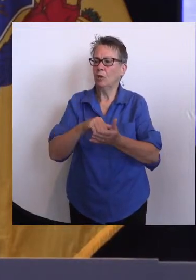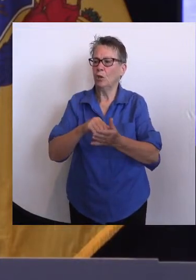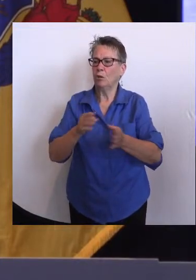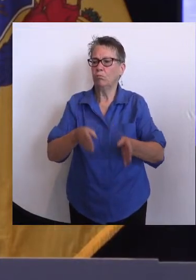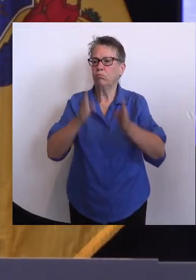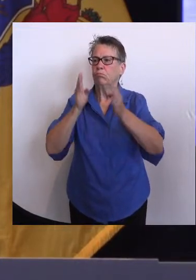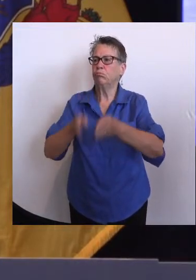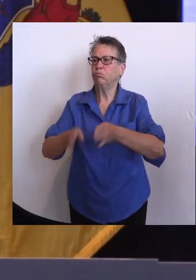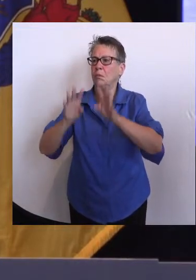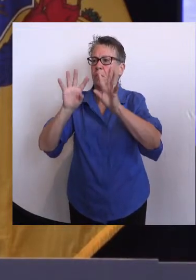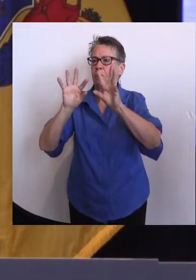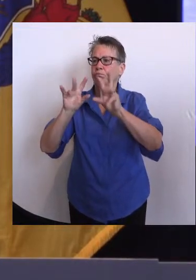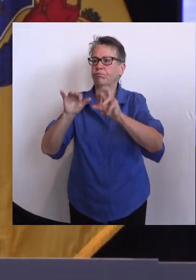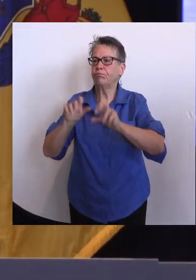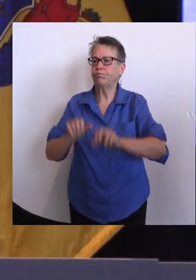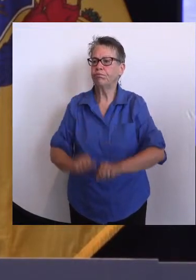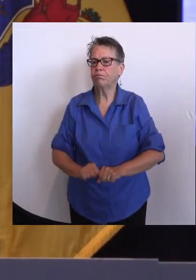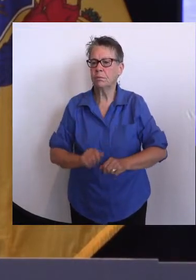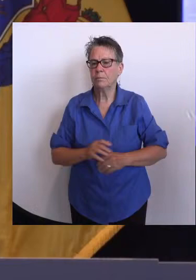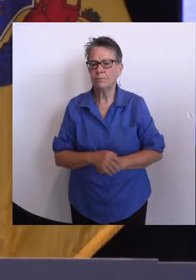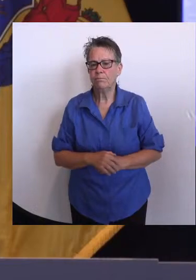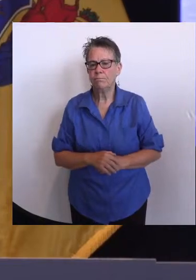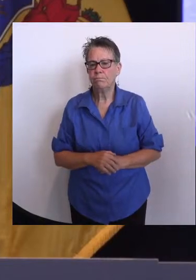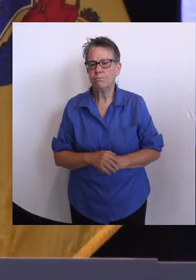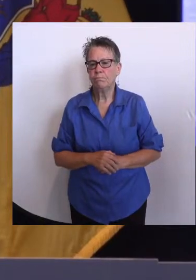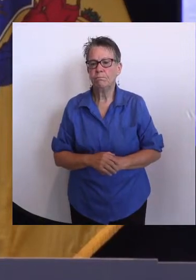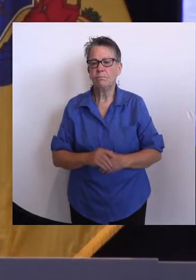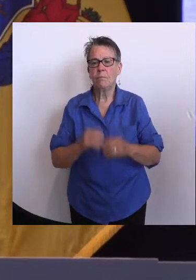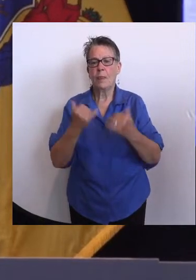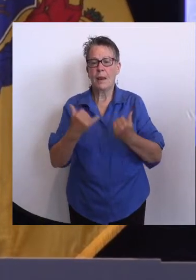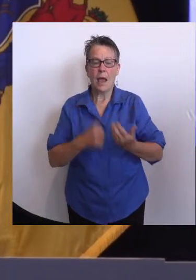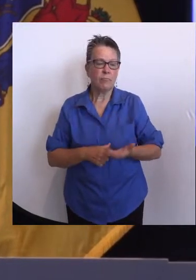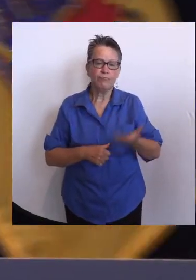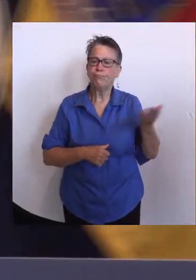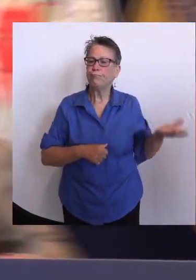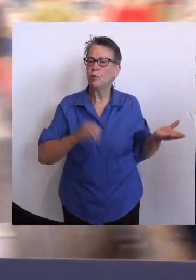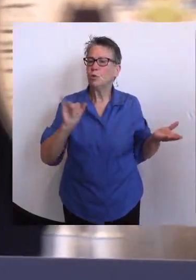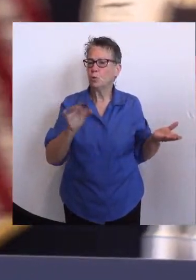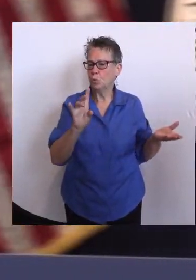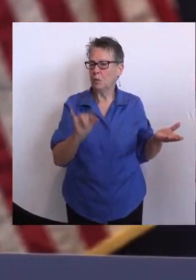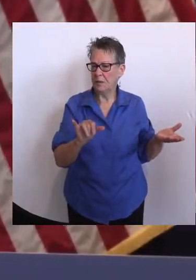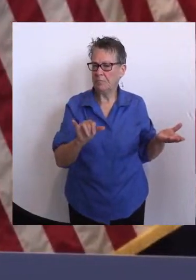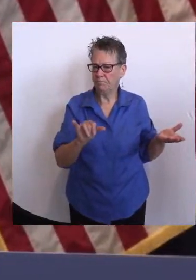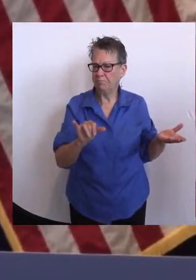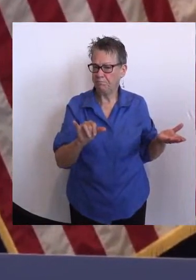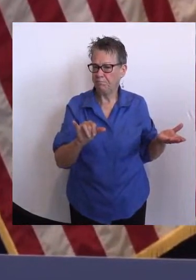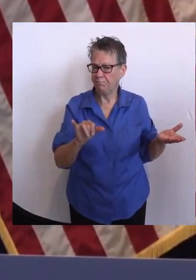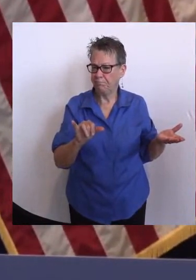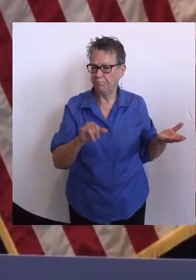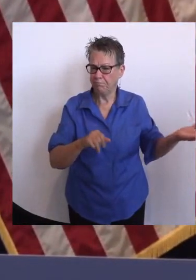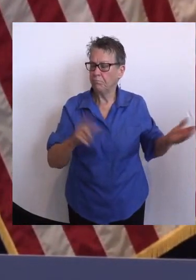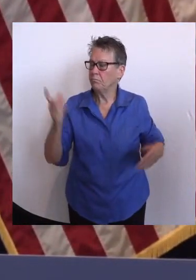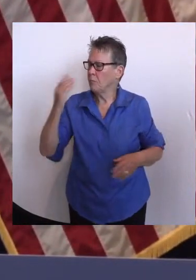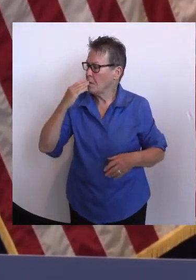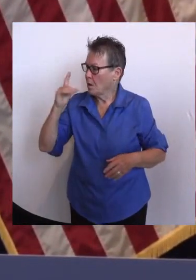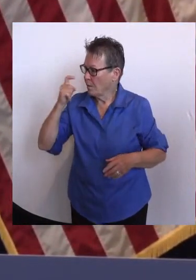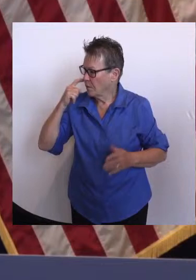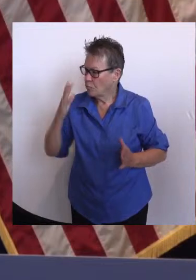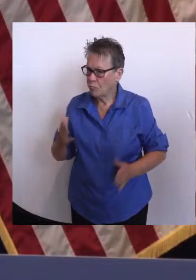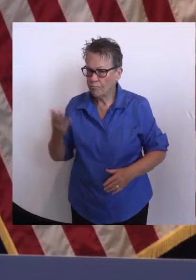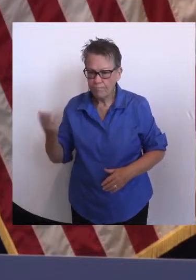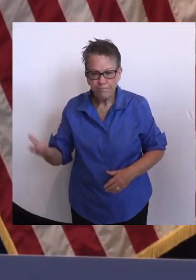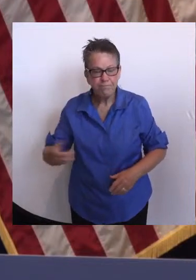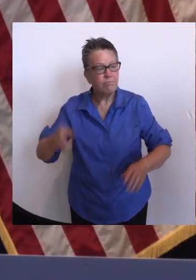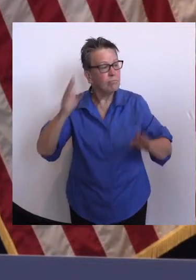no introduction, the Commissioner of the Department of Health, Judy Persicelli. Thank you, Governor, and good afternoon. New Jersey has